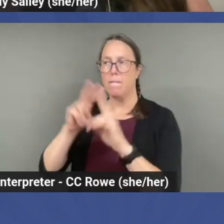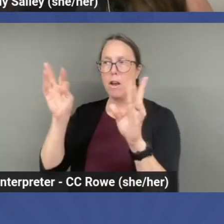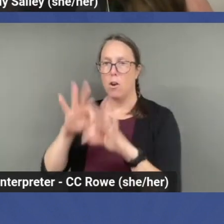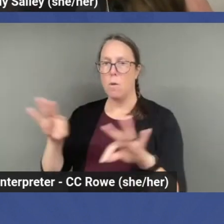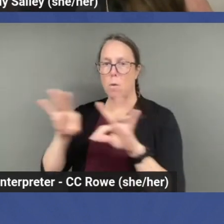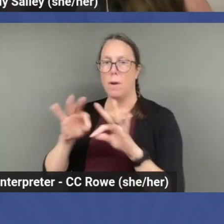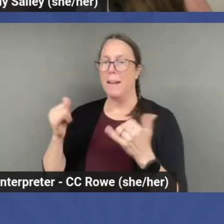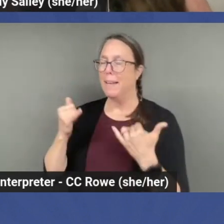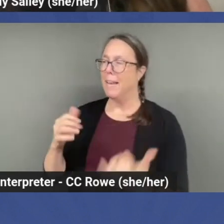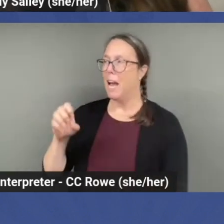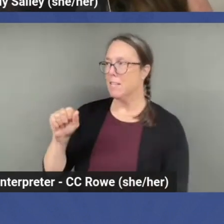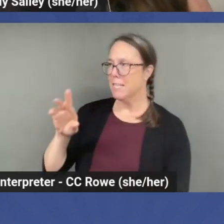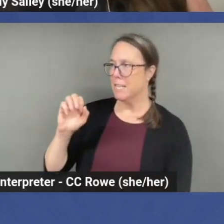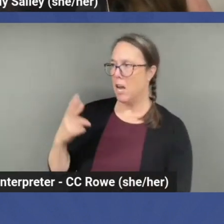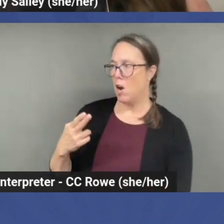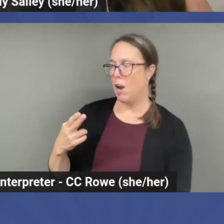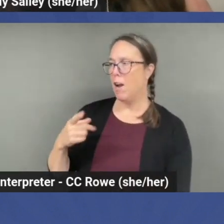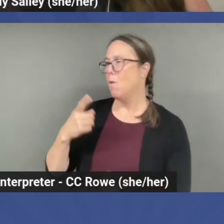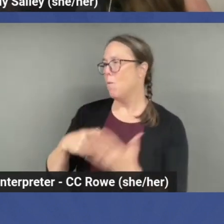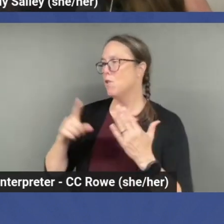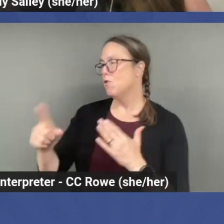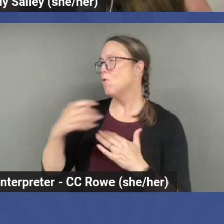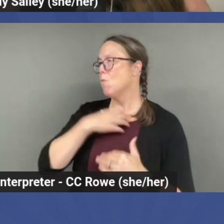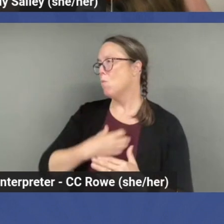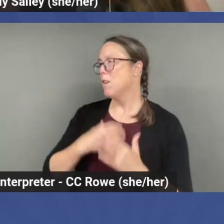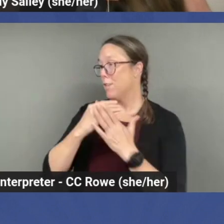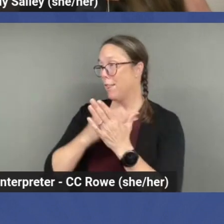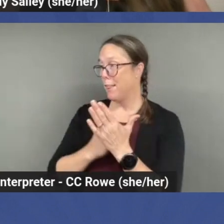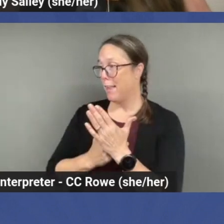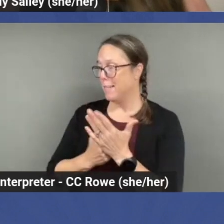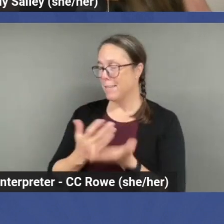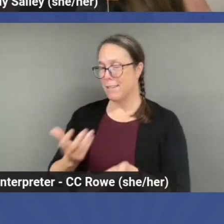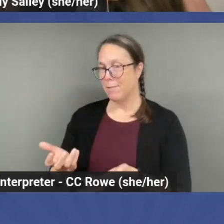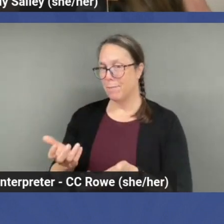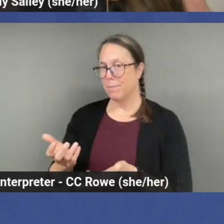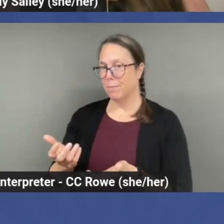take us home. What's your wish list?